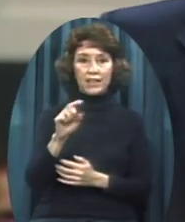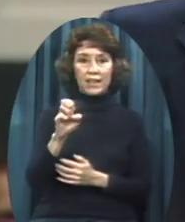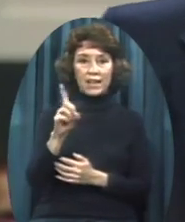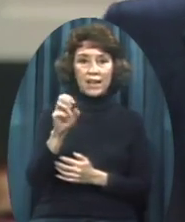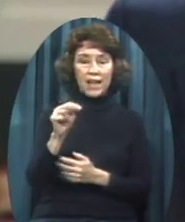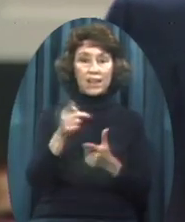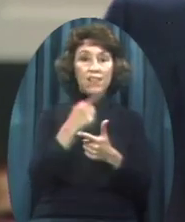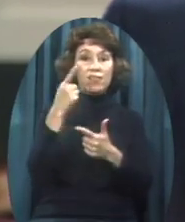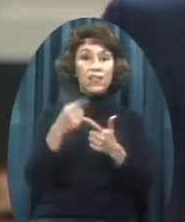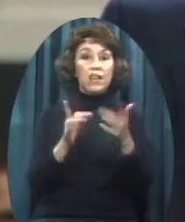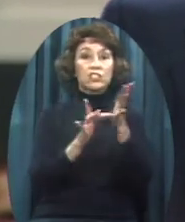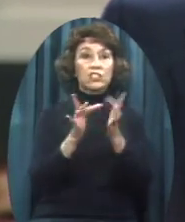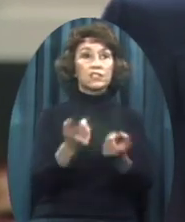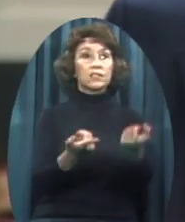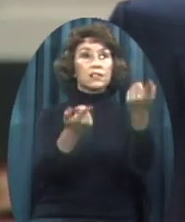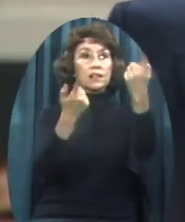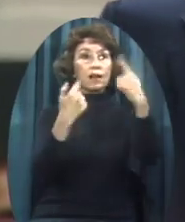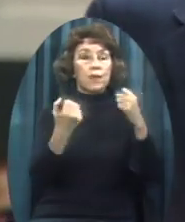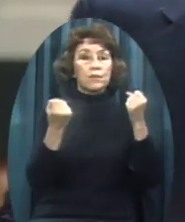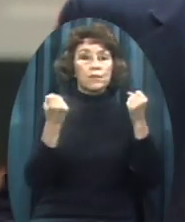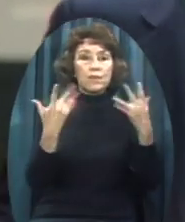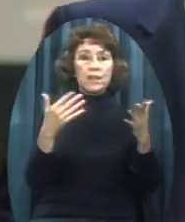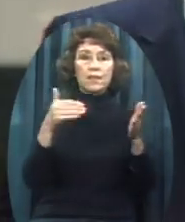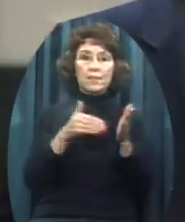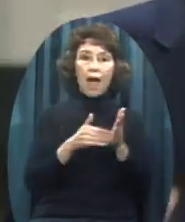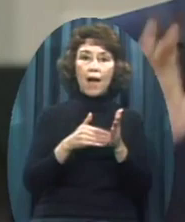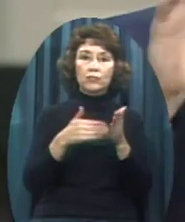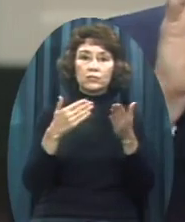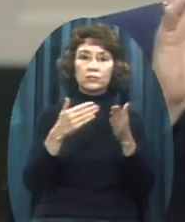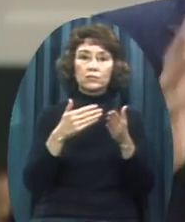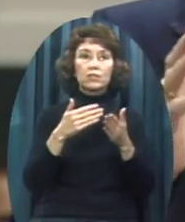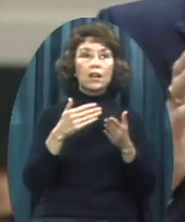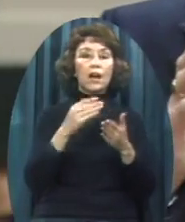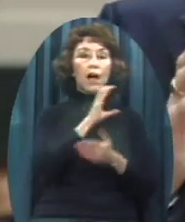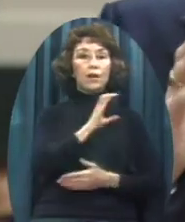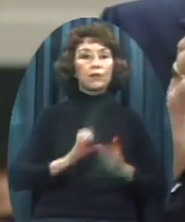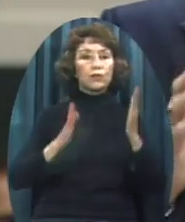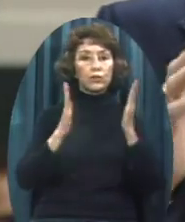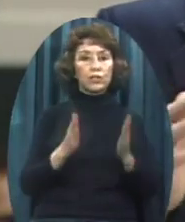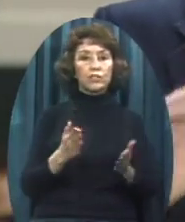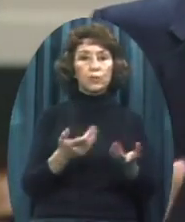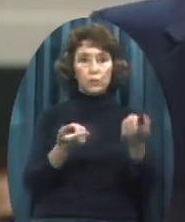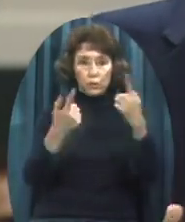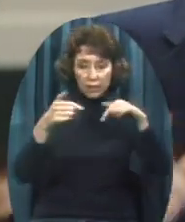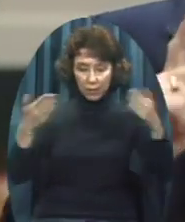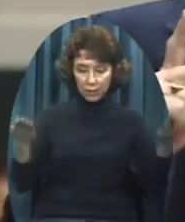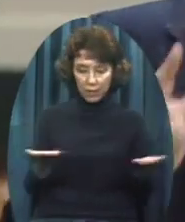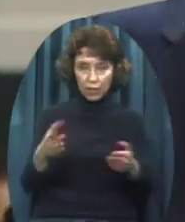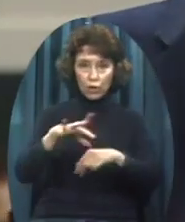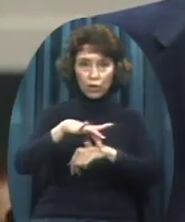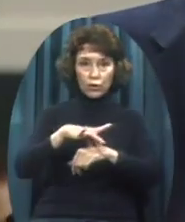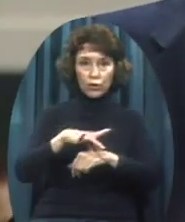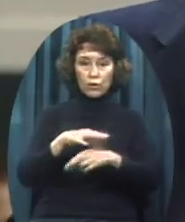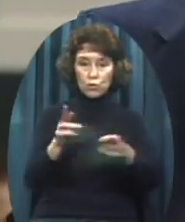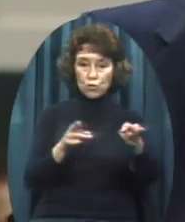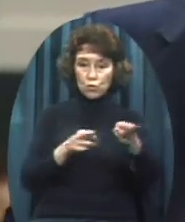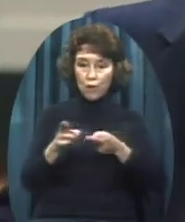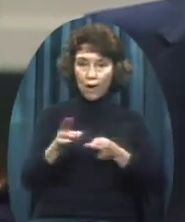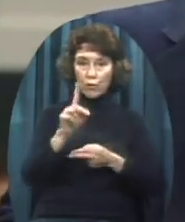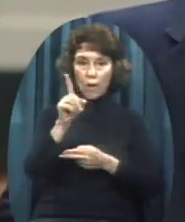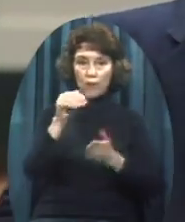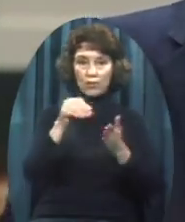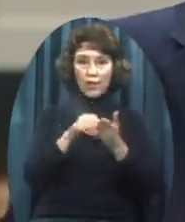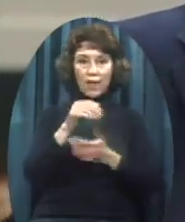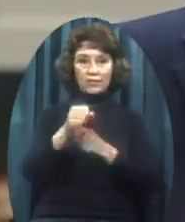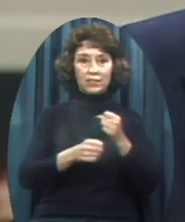of thousands of his saints, and we shall rule and reign with him on this earth for 1,000 years. That's why we're not so concerned